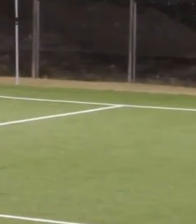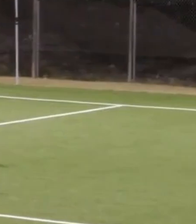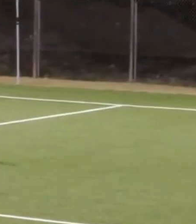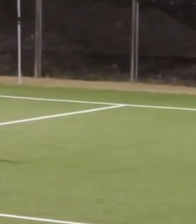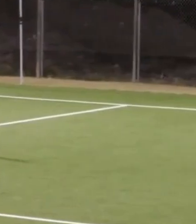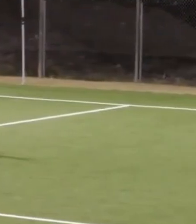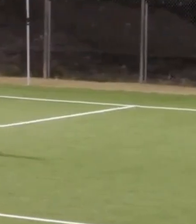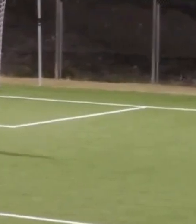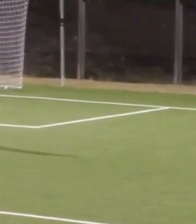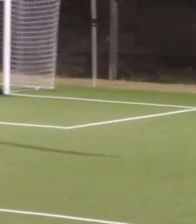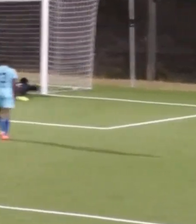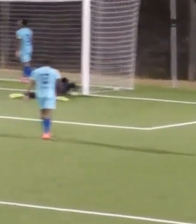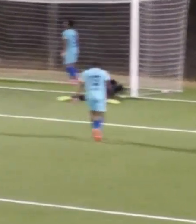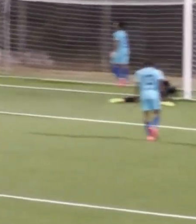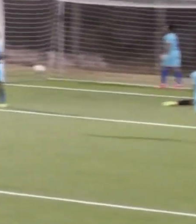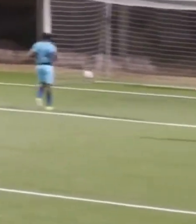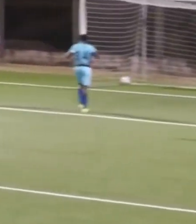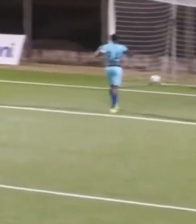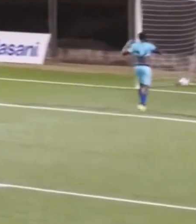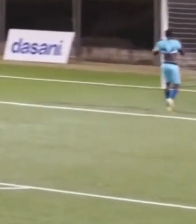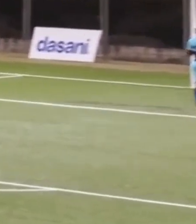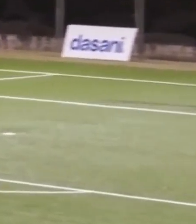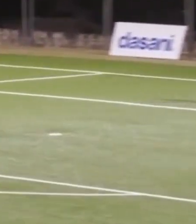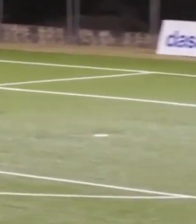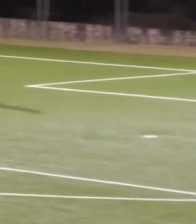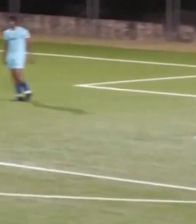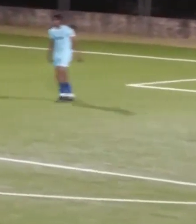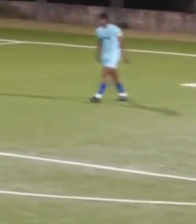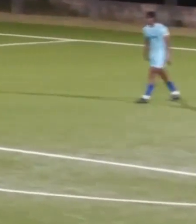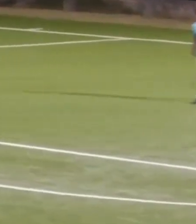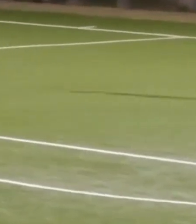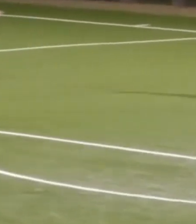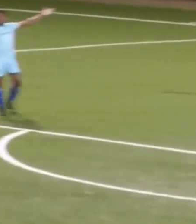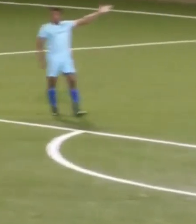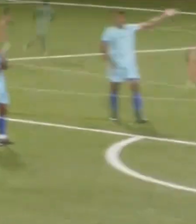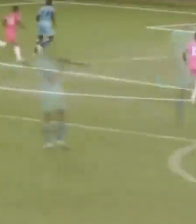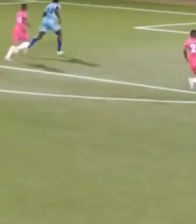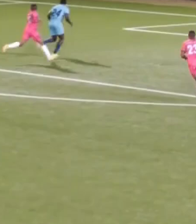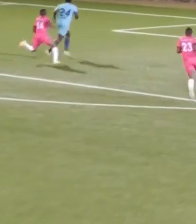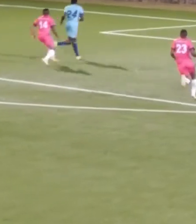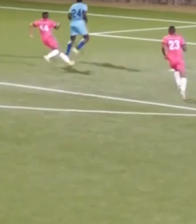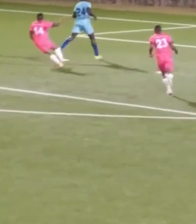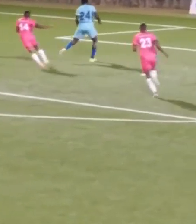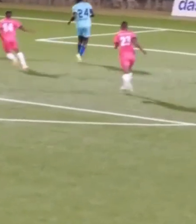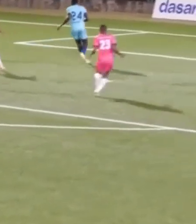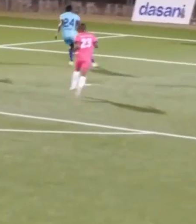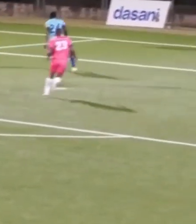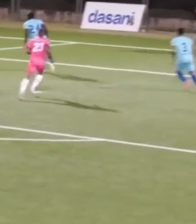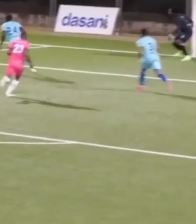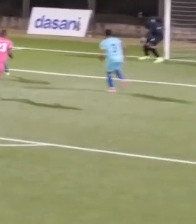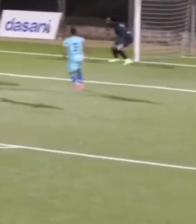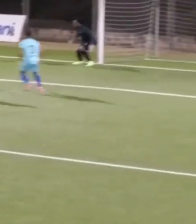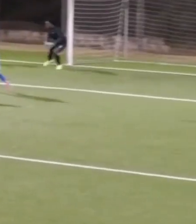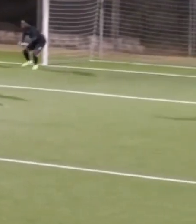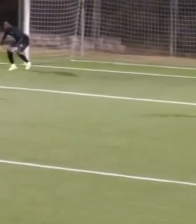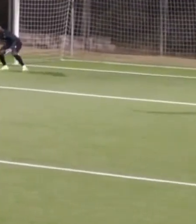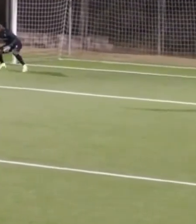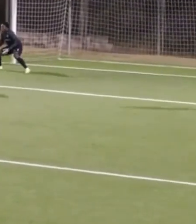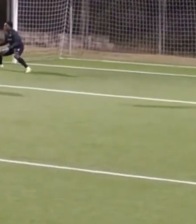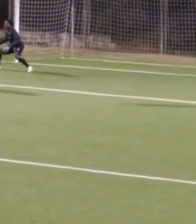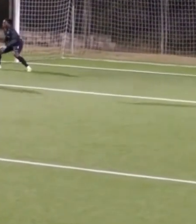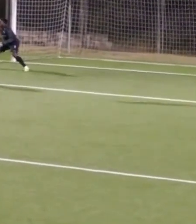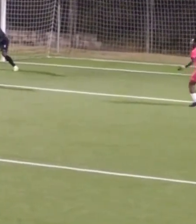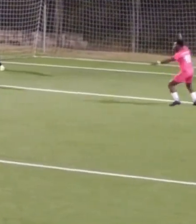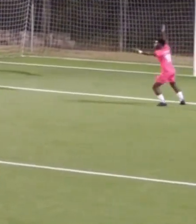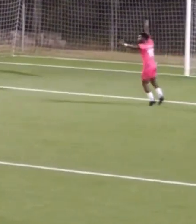the right place at the right time is the unmarked Sachin Cox. 3-2. Kickstart would seal the deal in the second minute of time